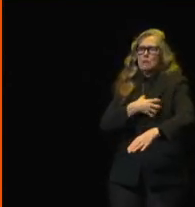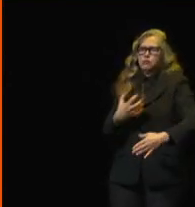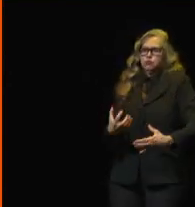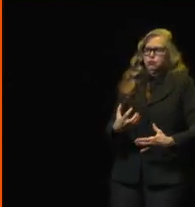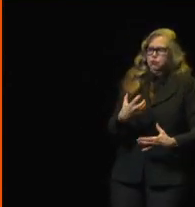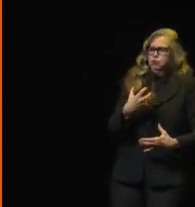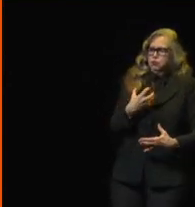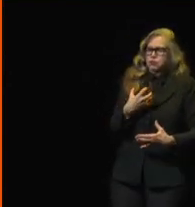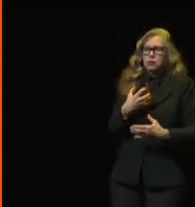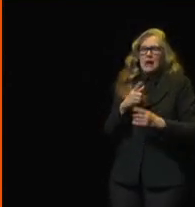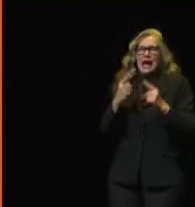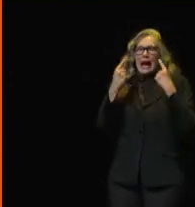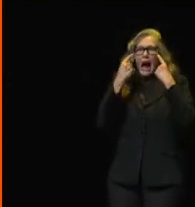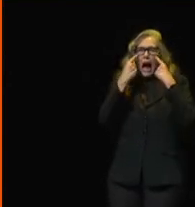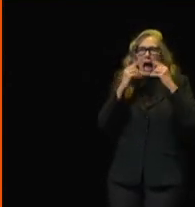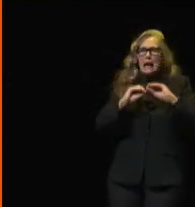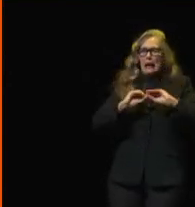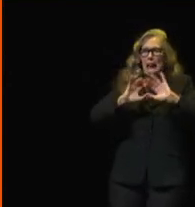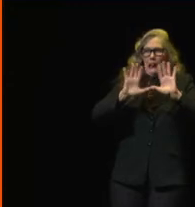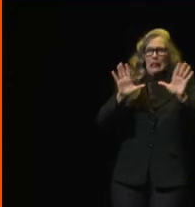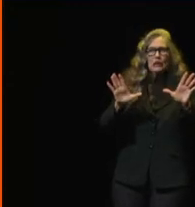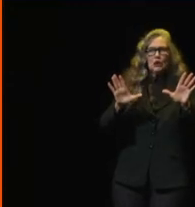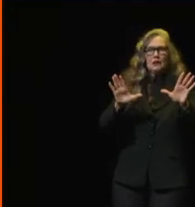facts and clear-eyed analysis.